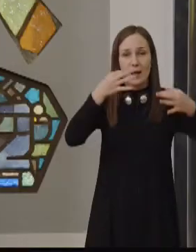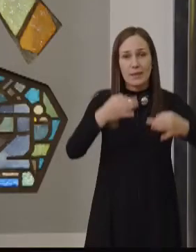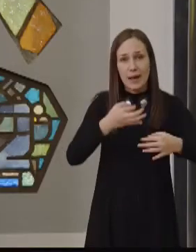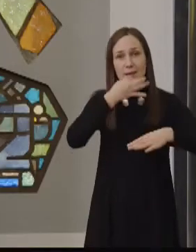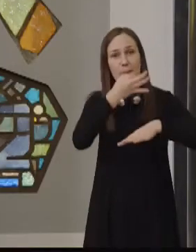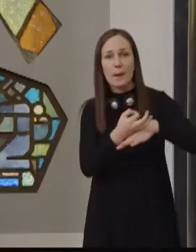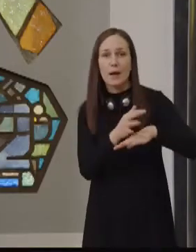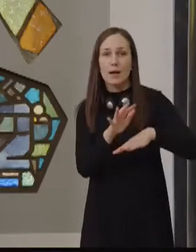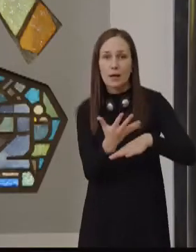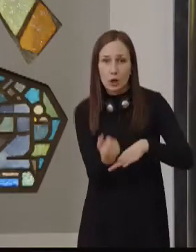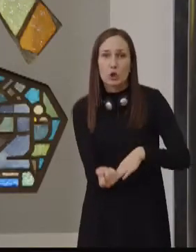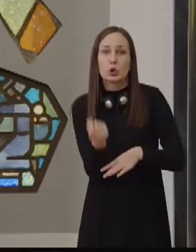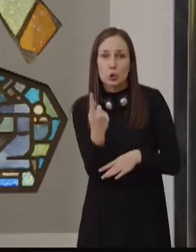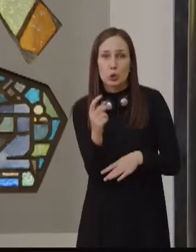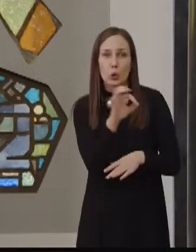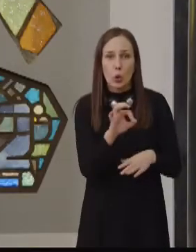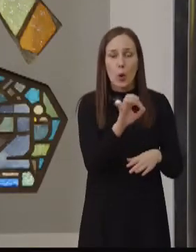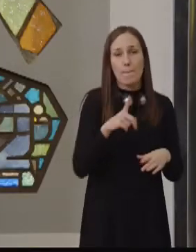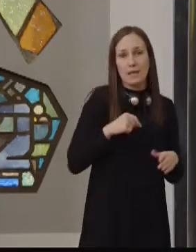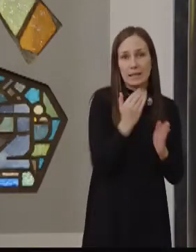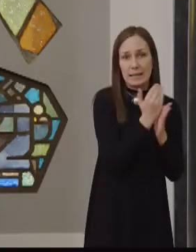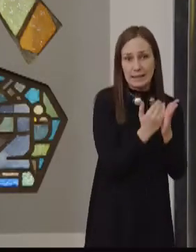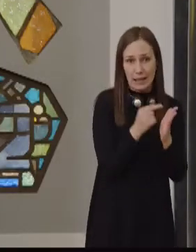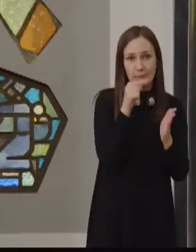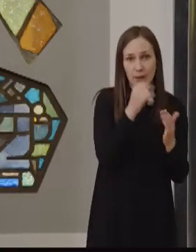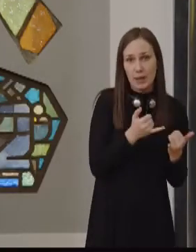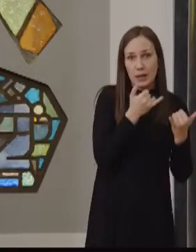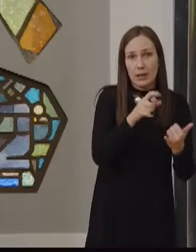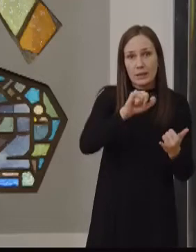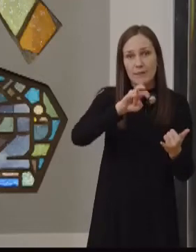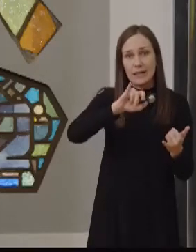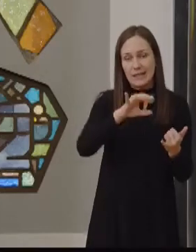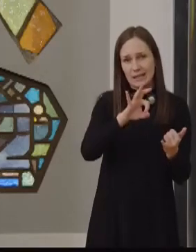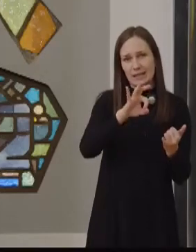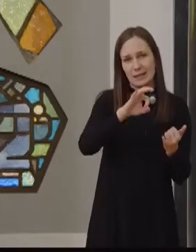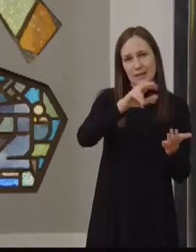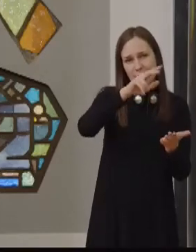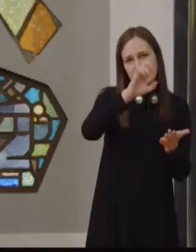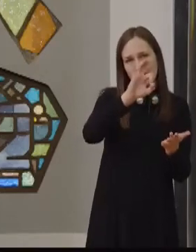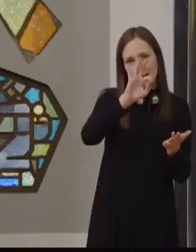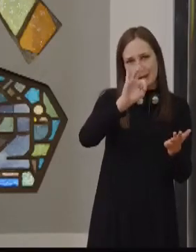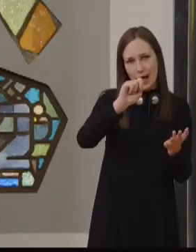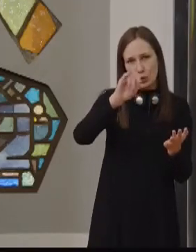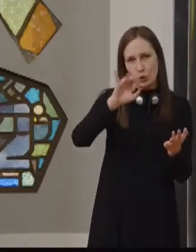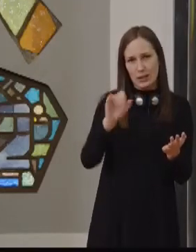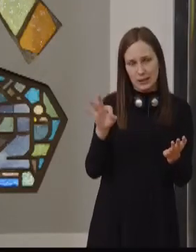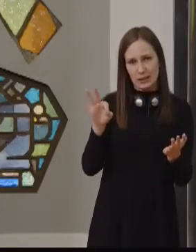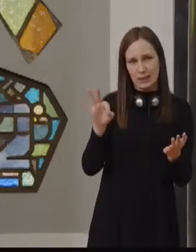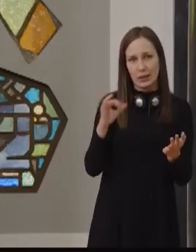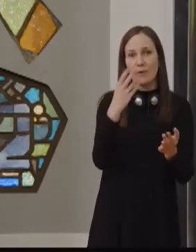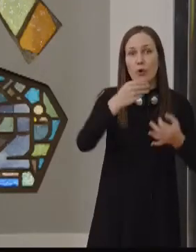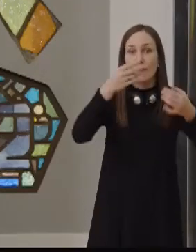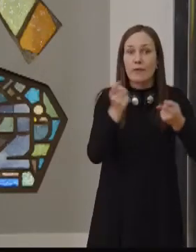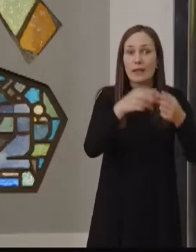very clear rights and duties for the partners, because the law only provides